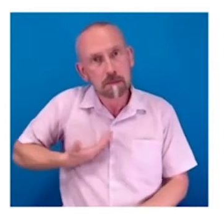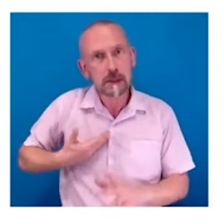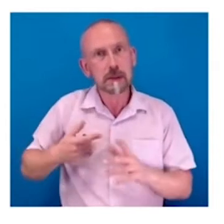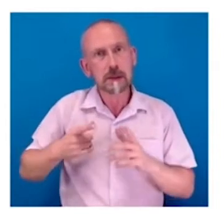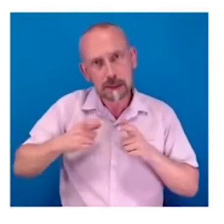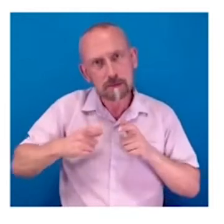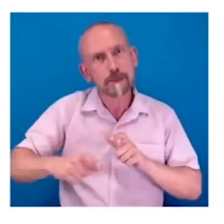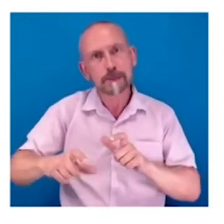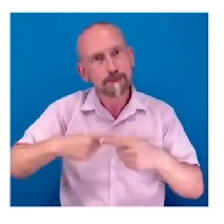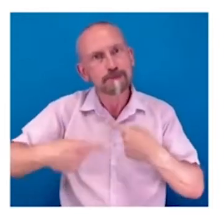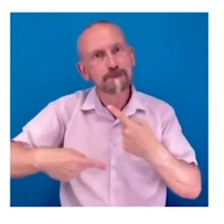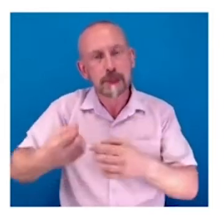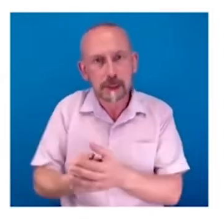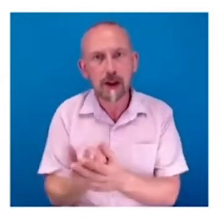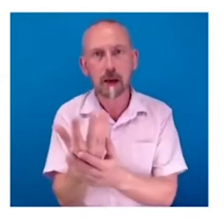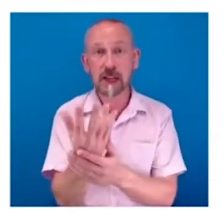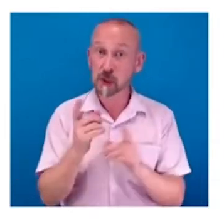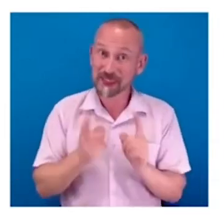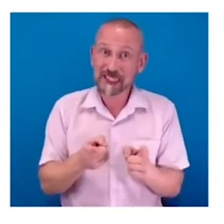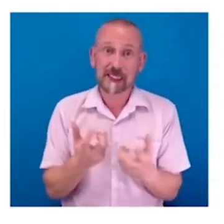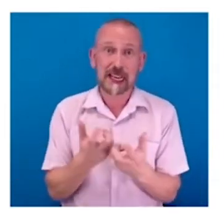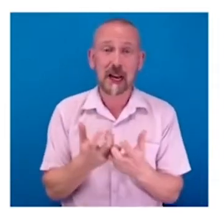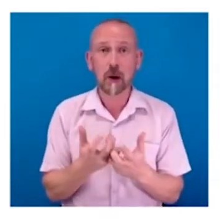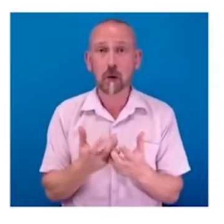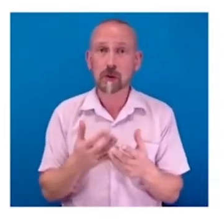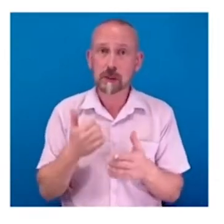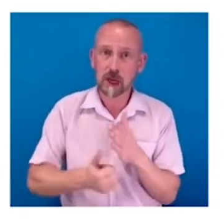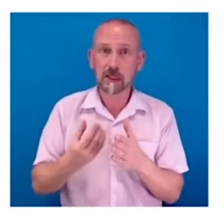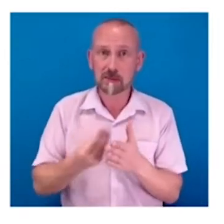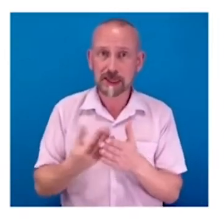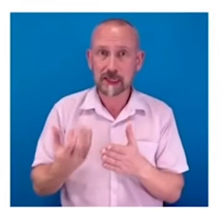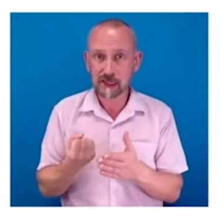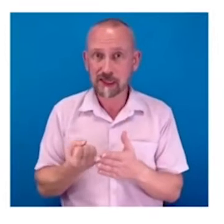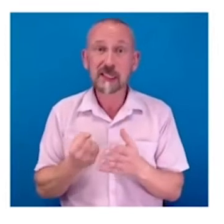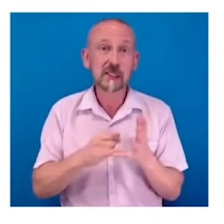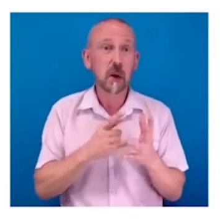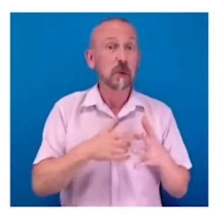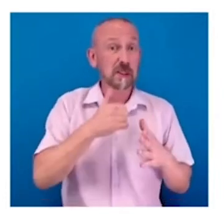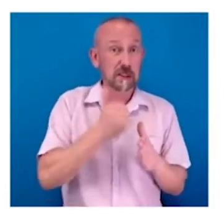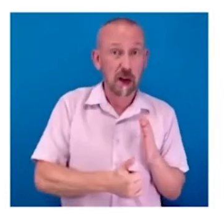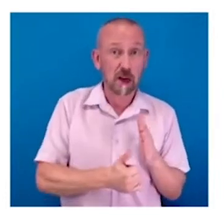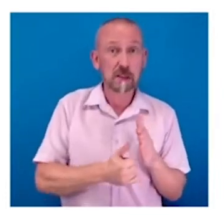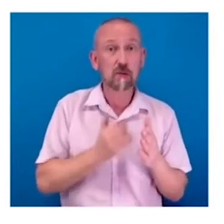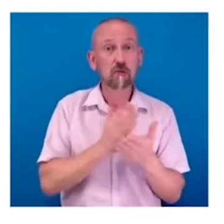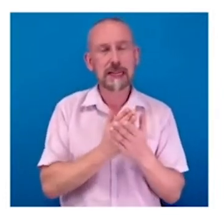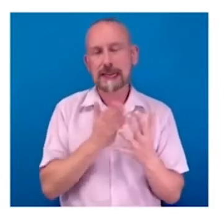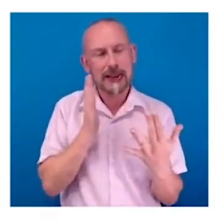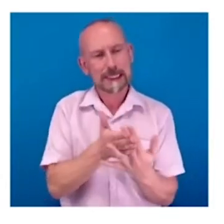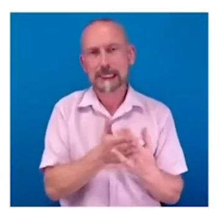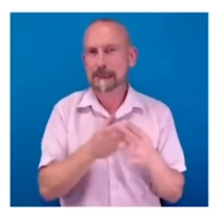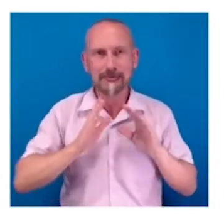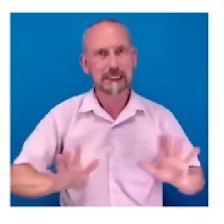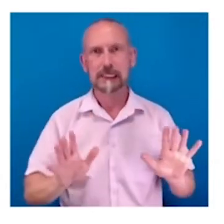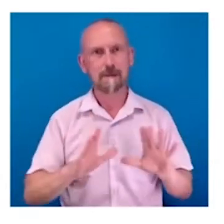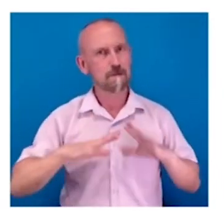gotten to monetization. So as I said in the beginning, we started out with like pure like purpose, accessibility is all that matters, but